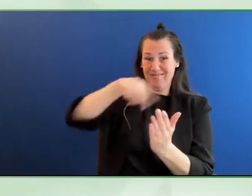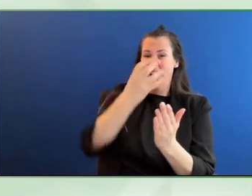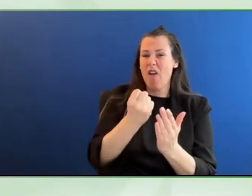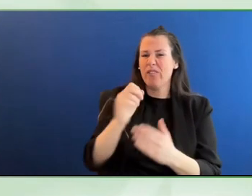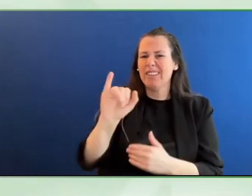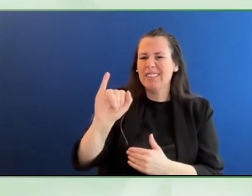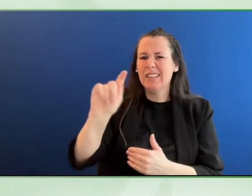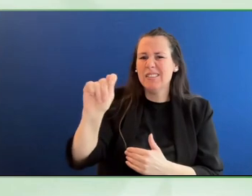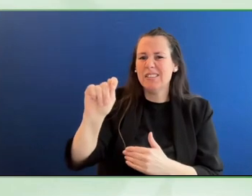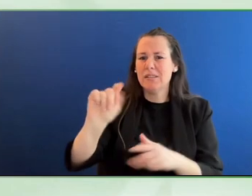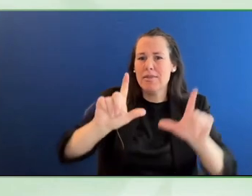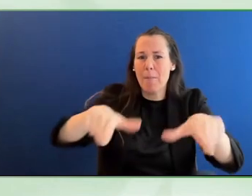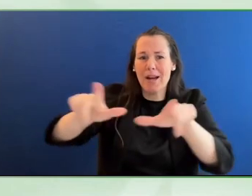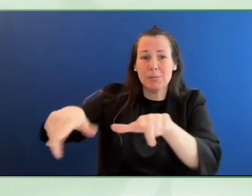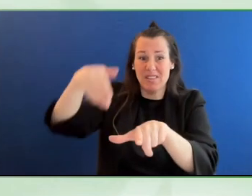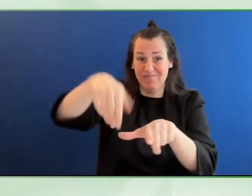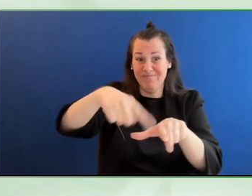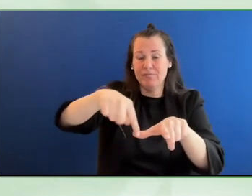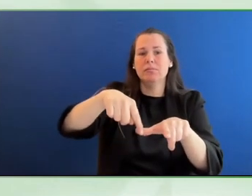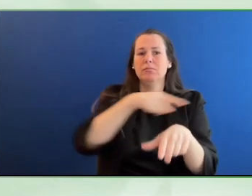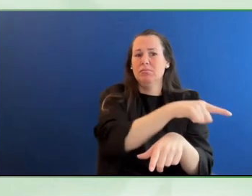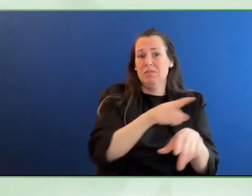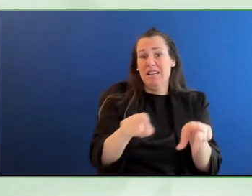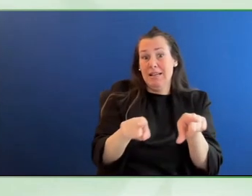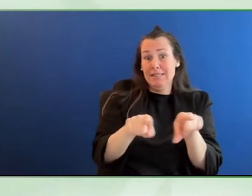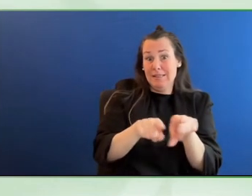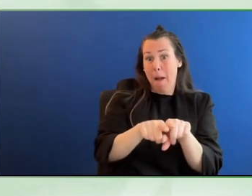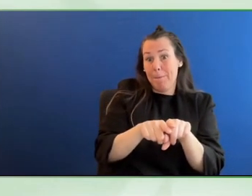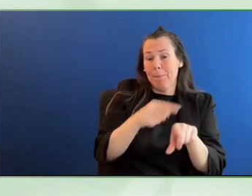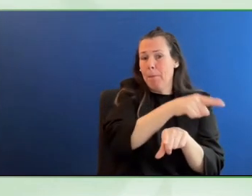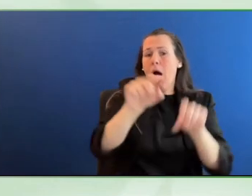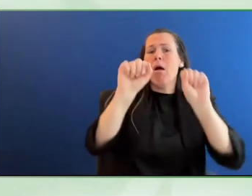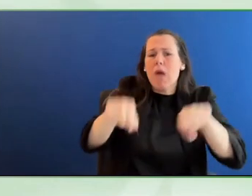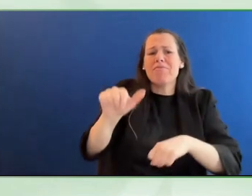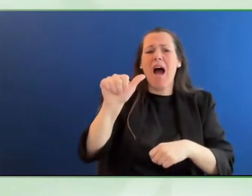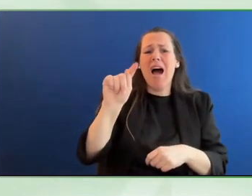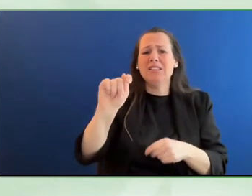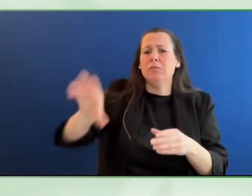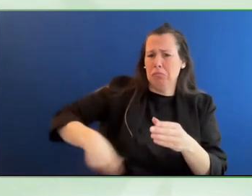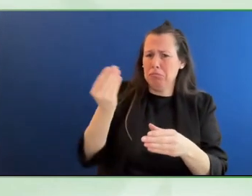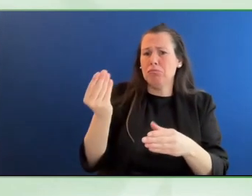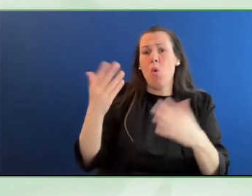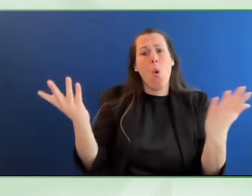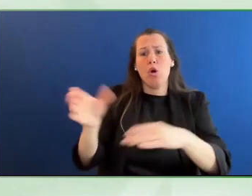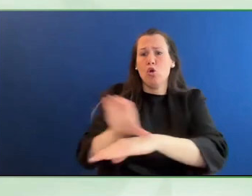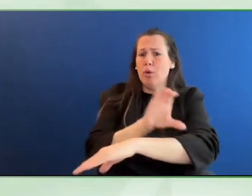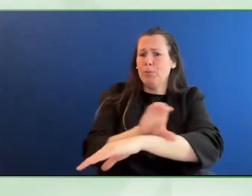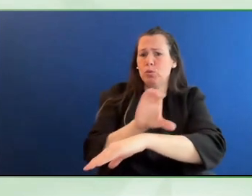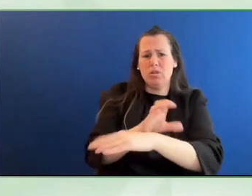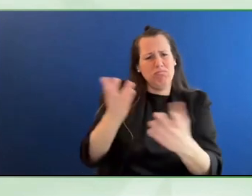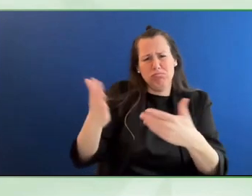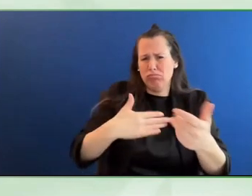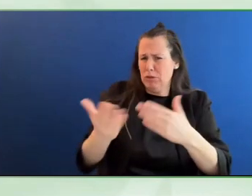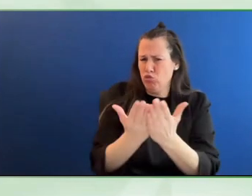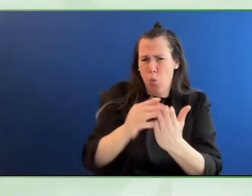students, they're never going to reach those places. So if we can get this, we can make it so that the AT